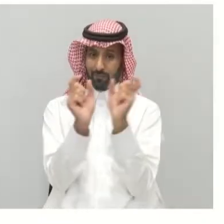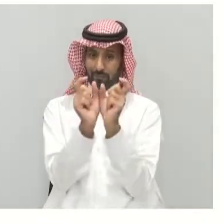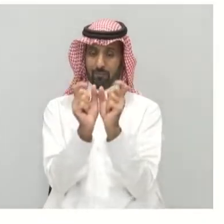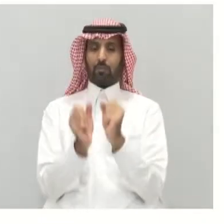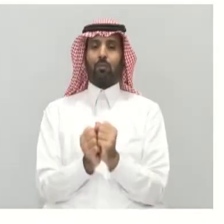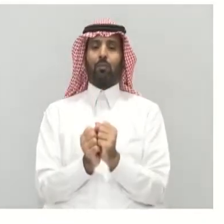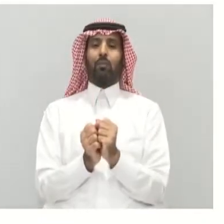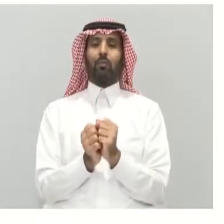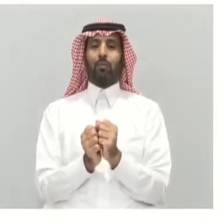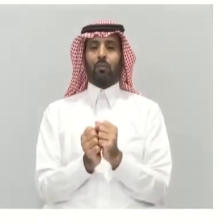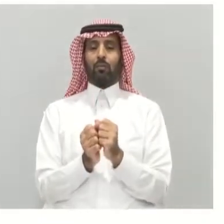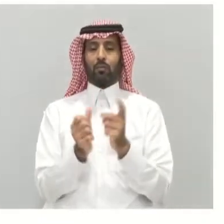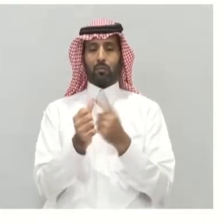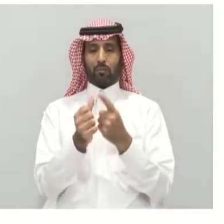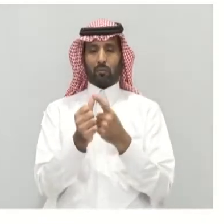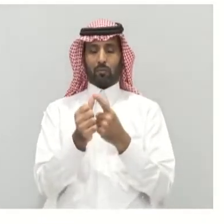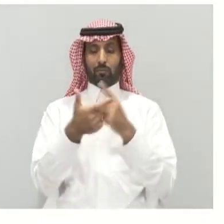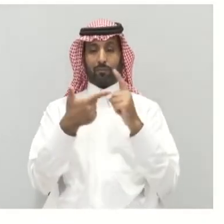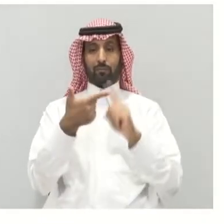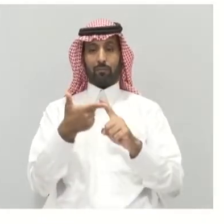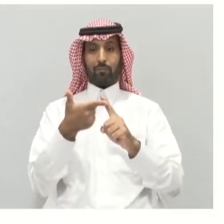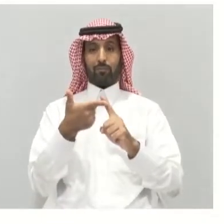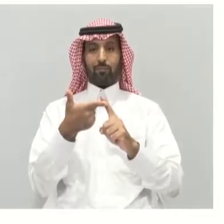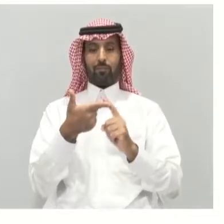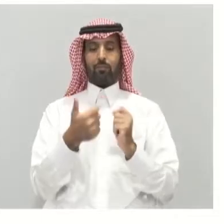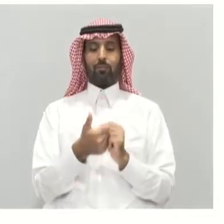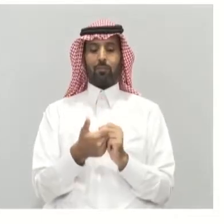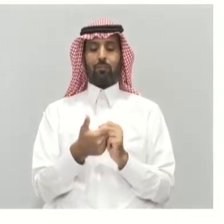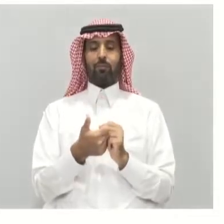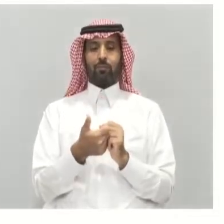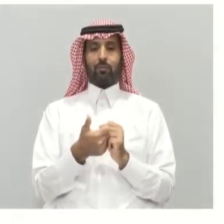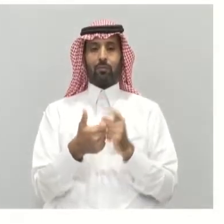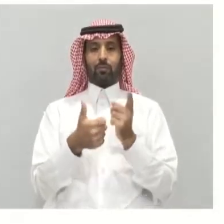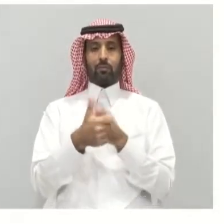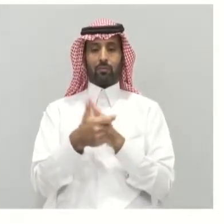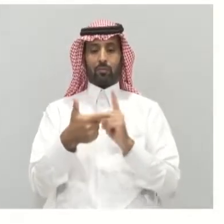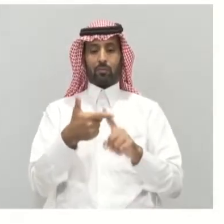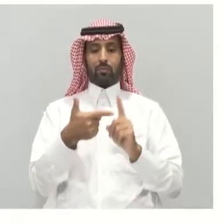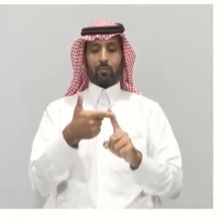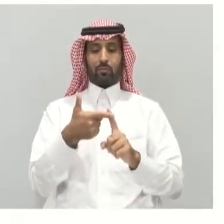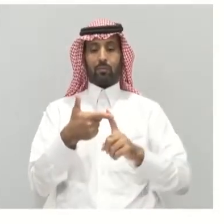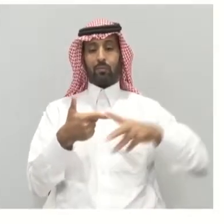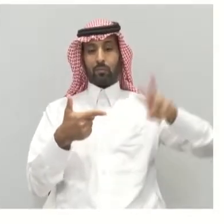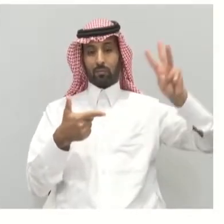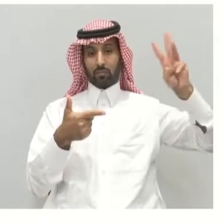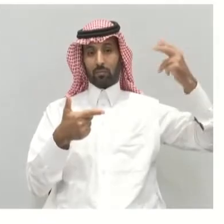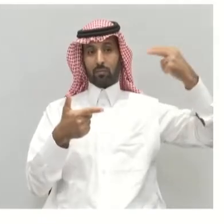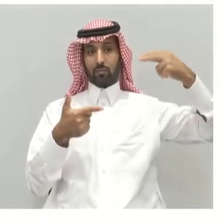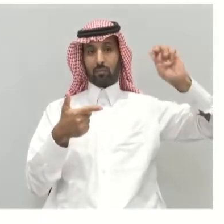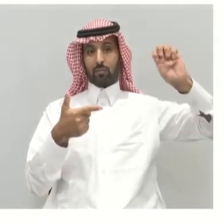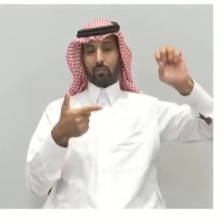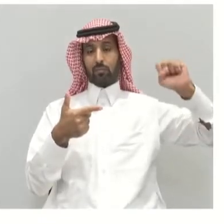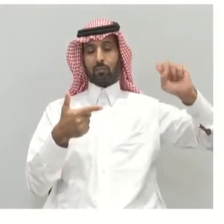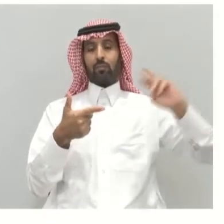when. So this is the first clause, and this is the second one. We call it a when clause because it starts with